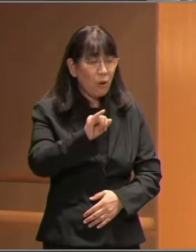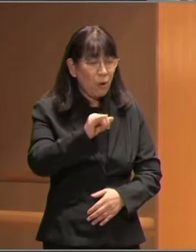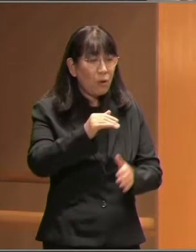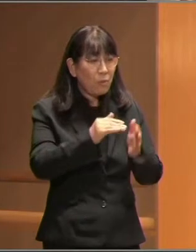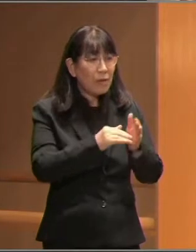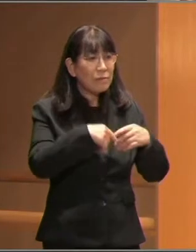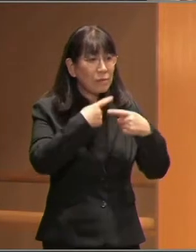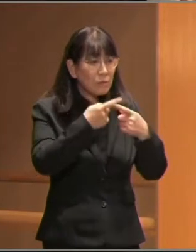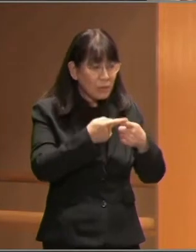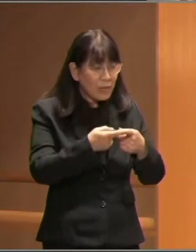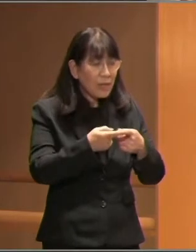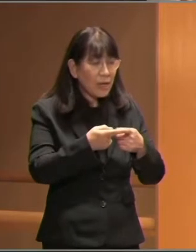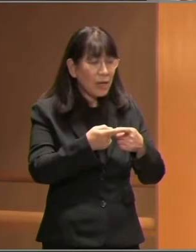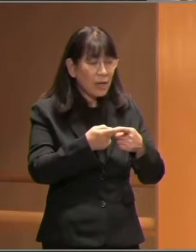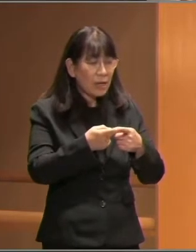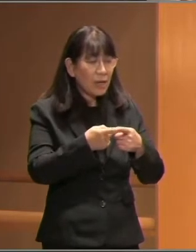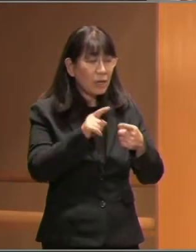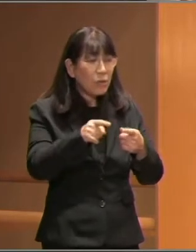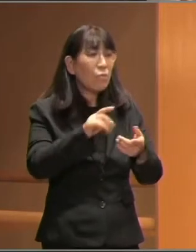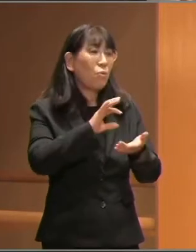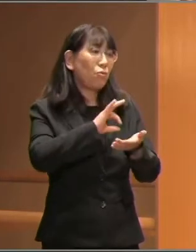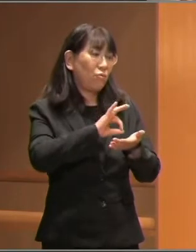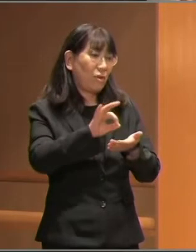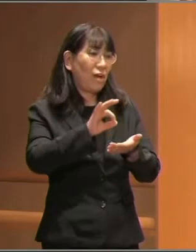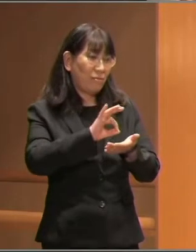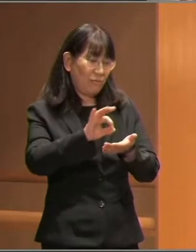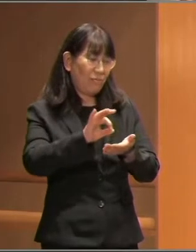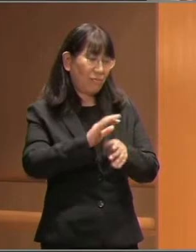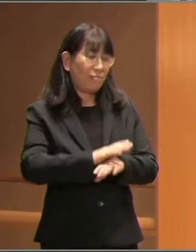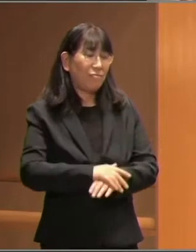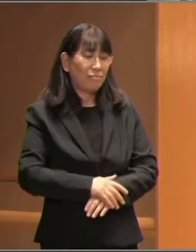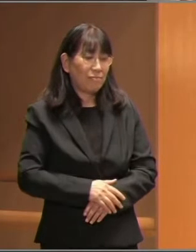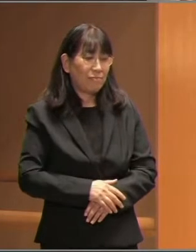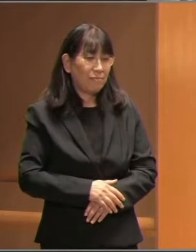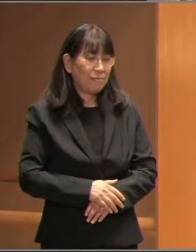plastic to reinforce the quality.